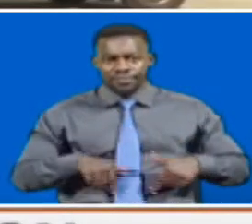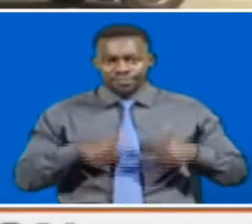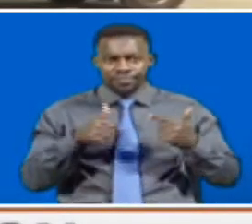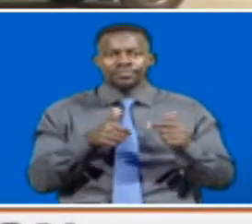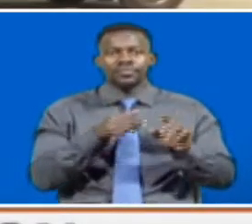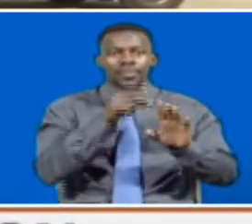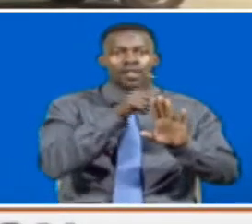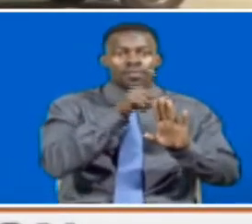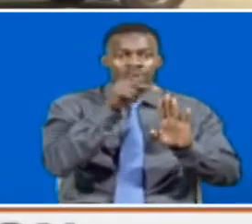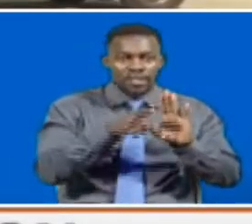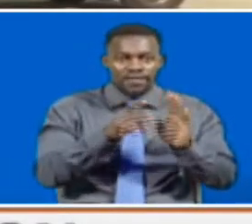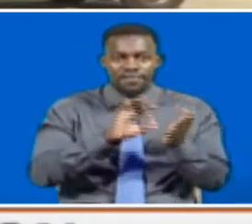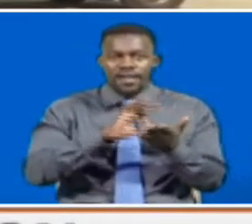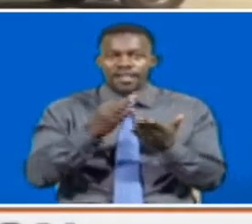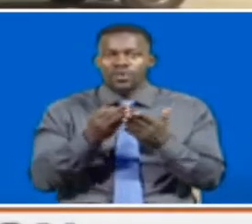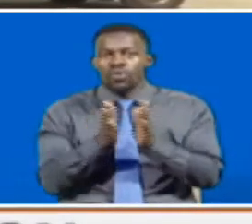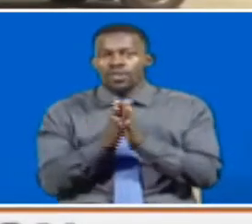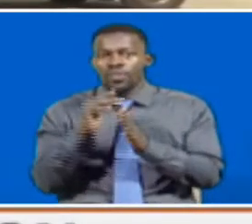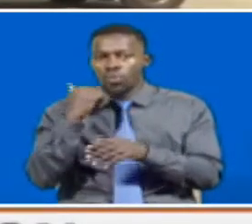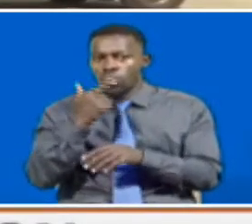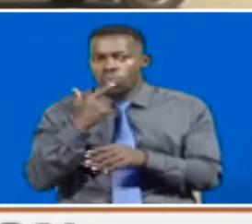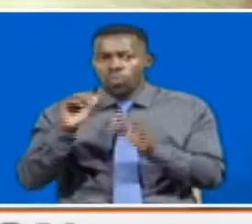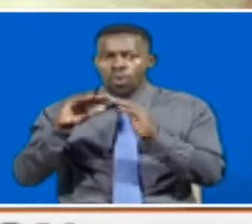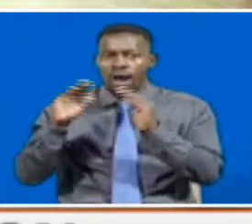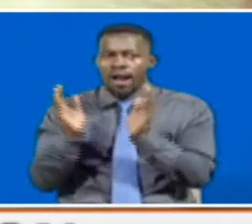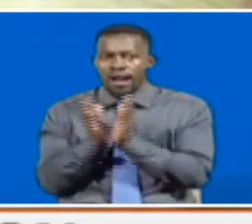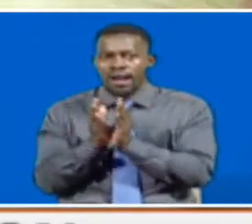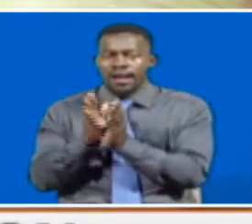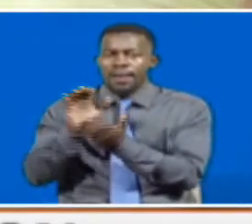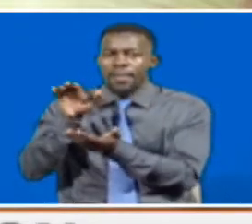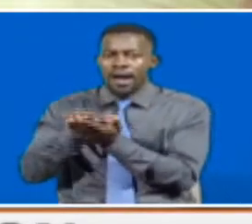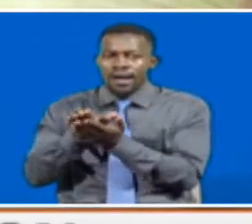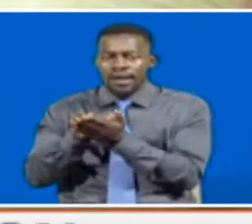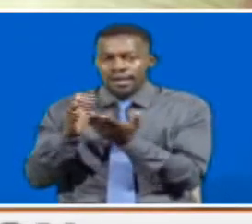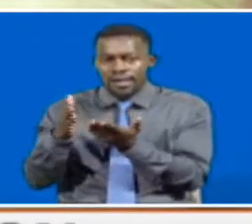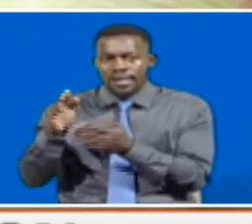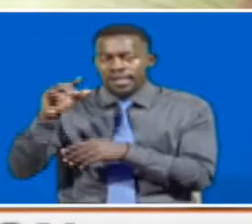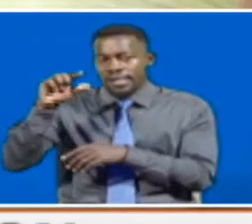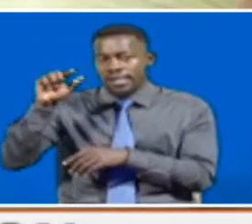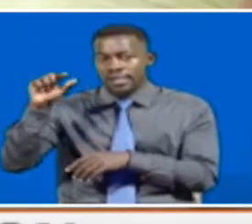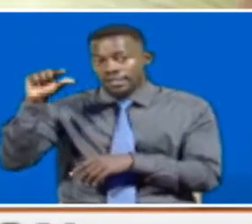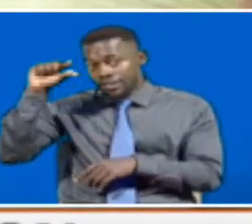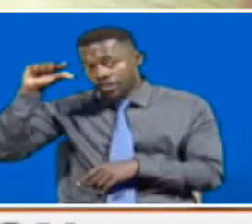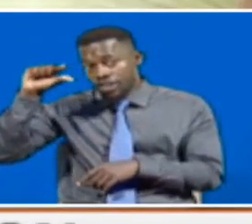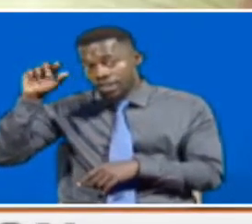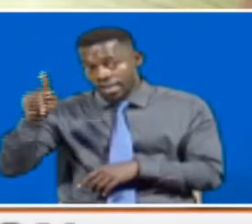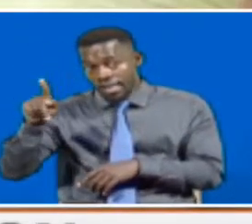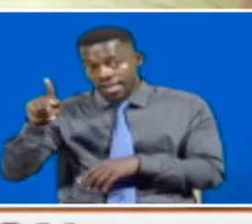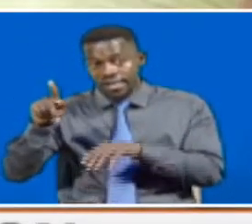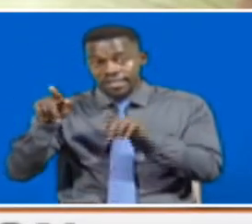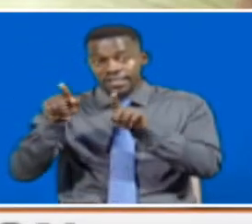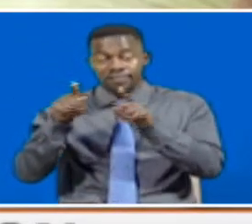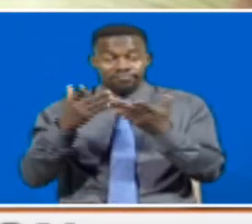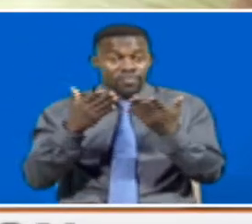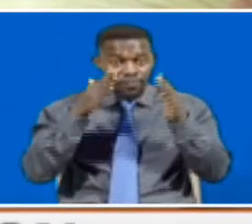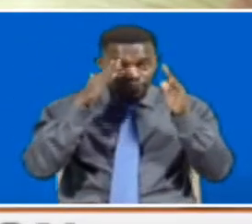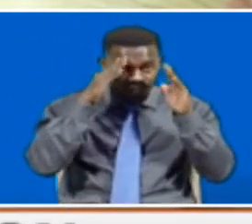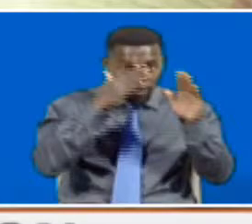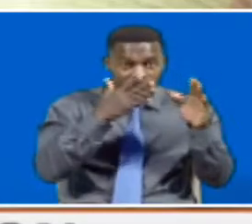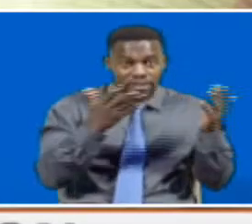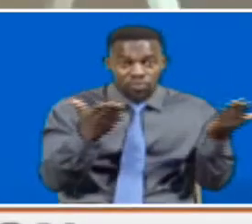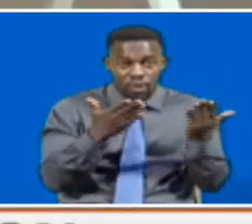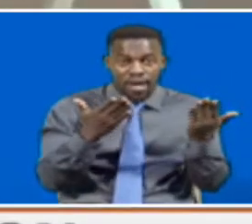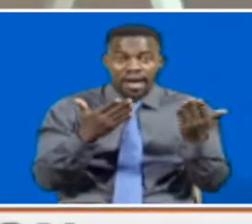is being funded by World Bank, KfW and the Government of Kenya, will elevate Busia and Siaya counties to become the